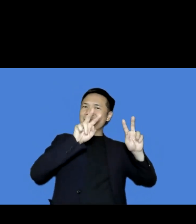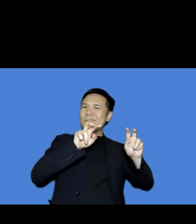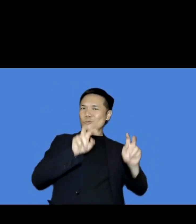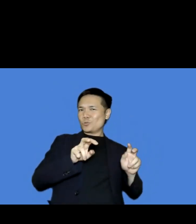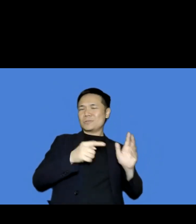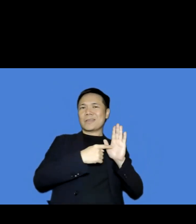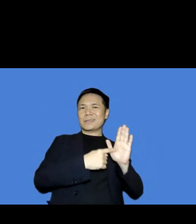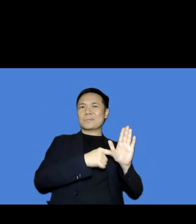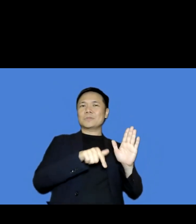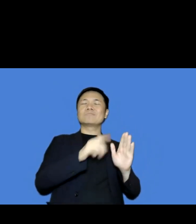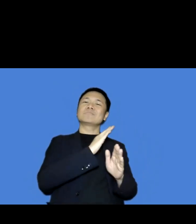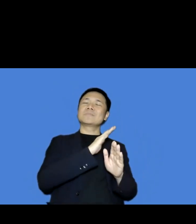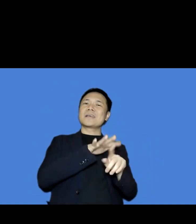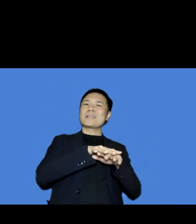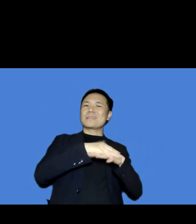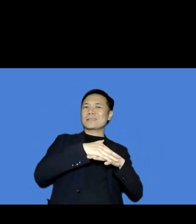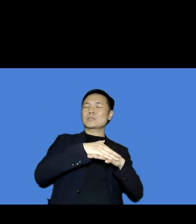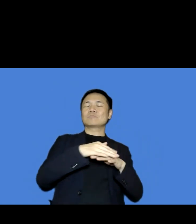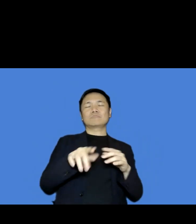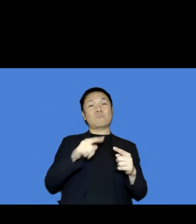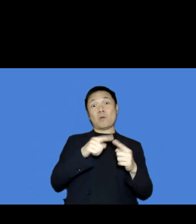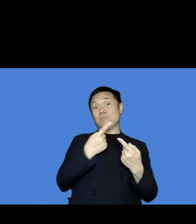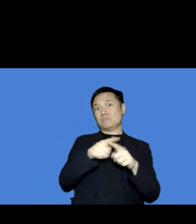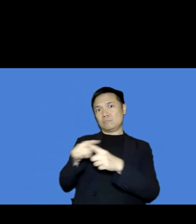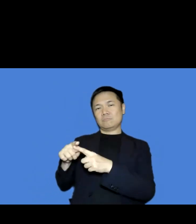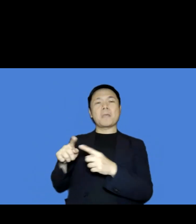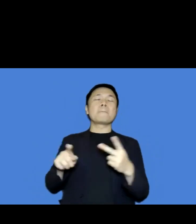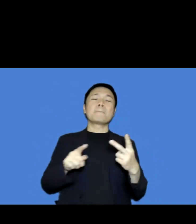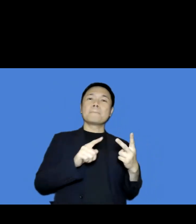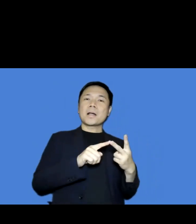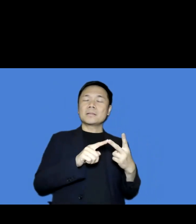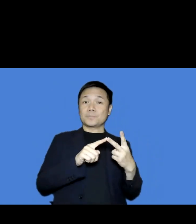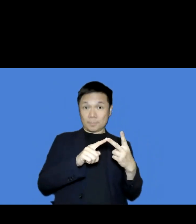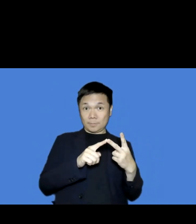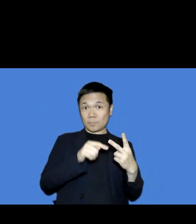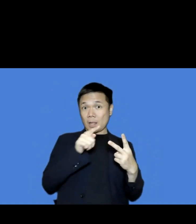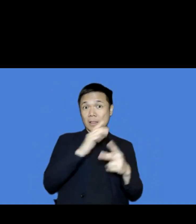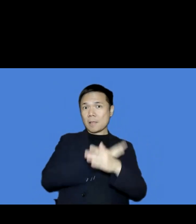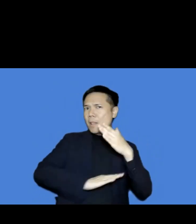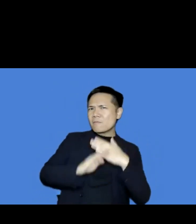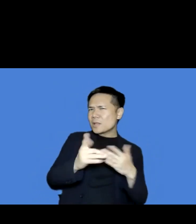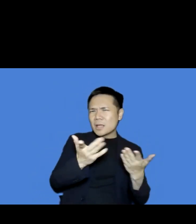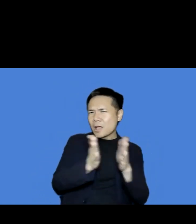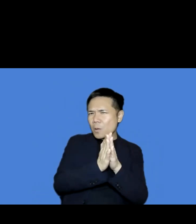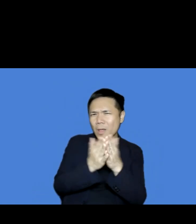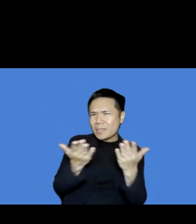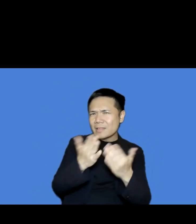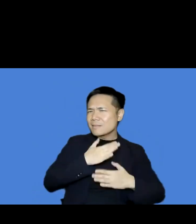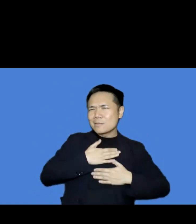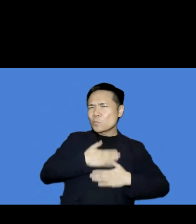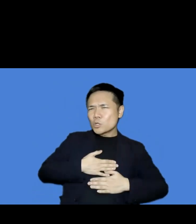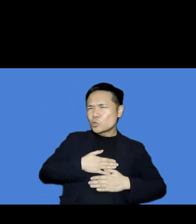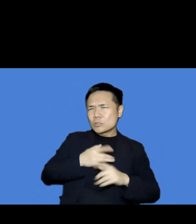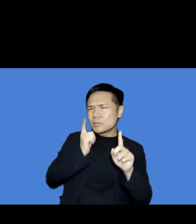intersectionality with disability and other sectors, and also specific to disability needs, something as specific as